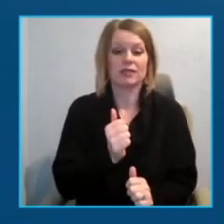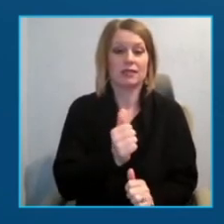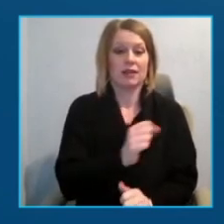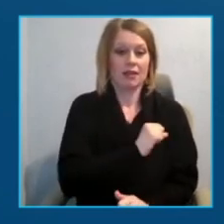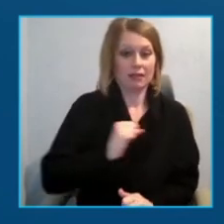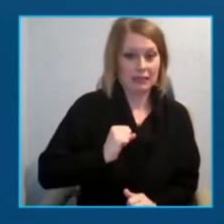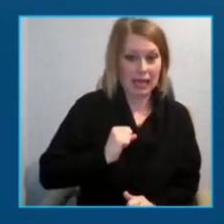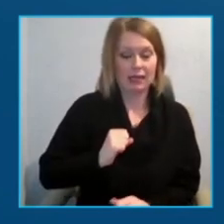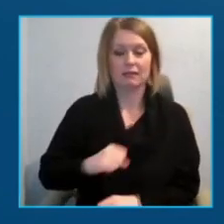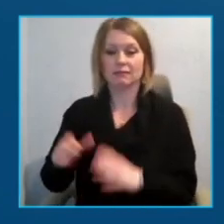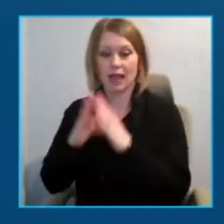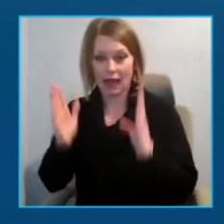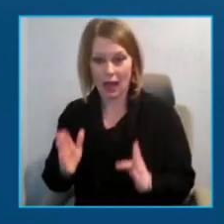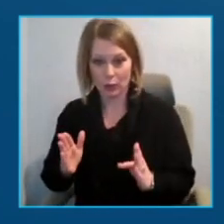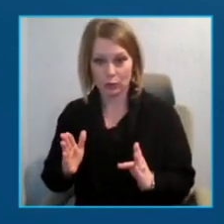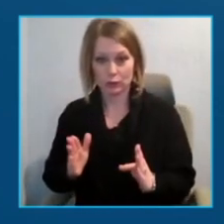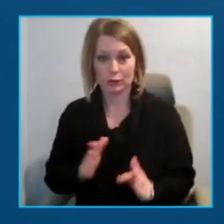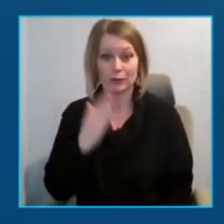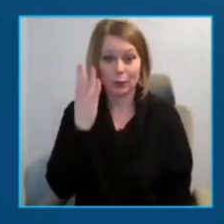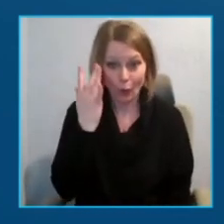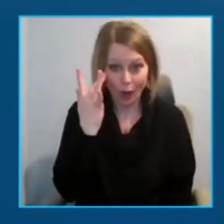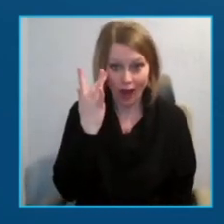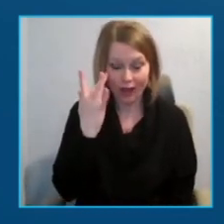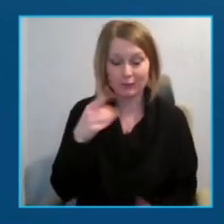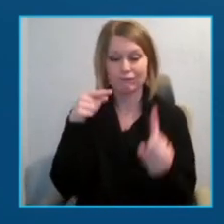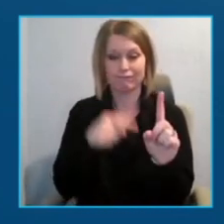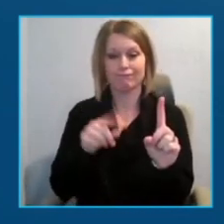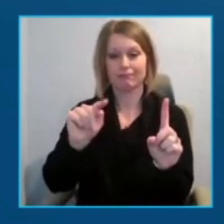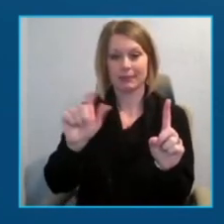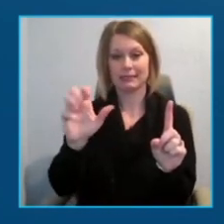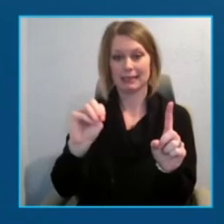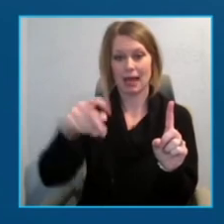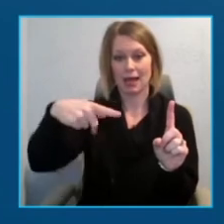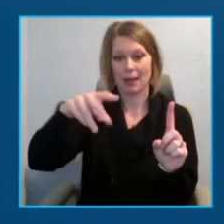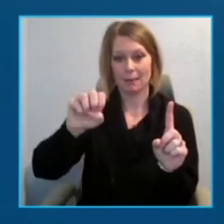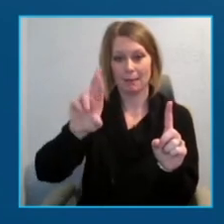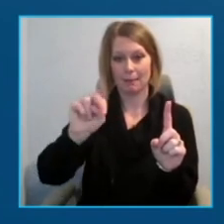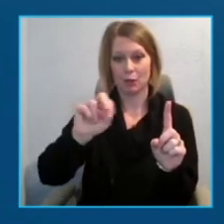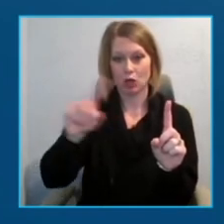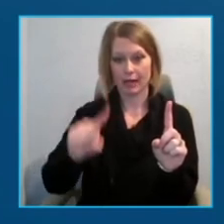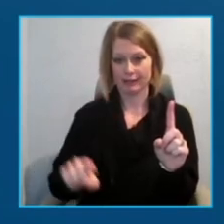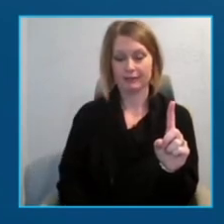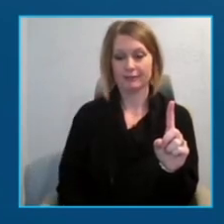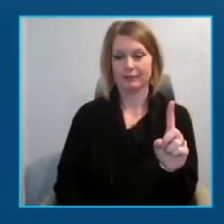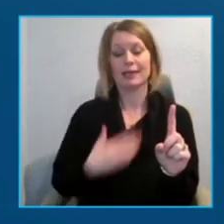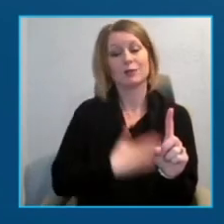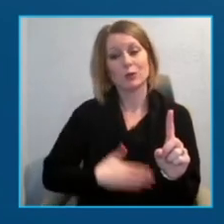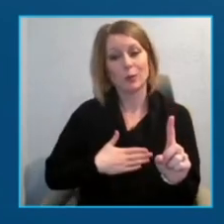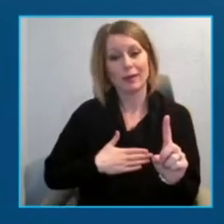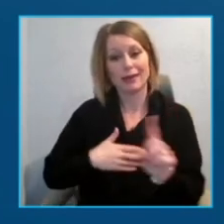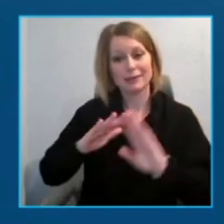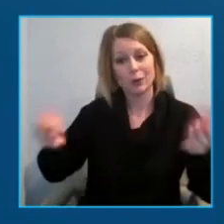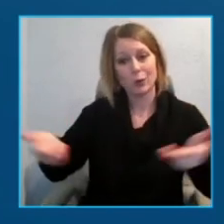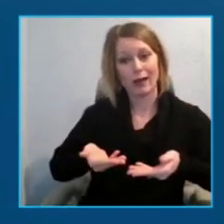this is because of the work of Tom Perez. Please join me and welcome Tom Perez in